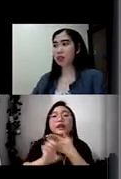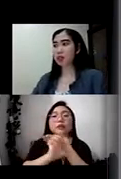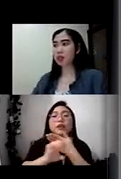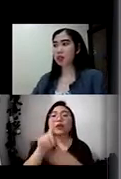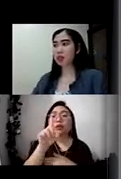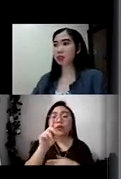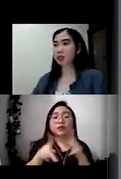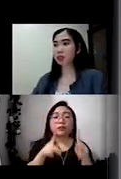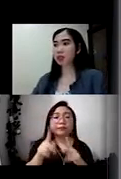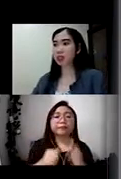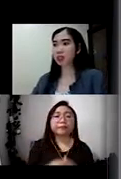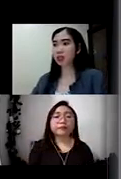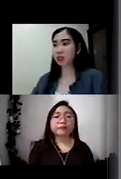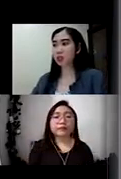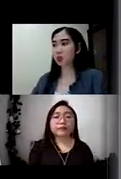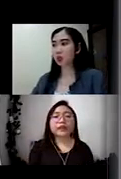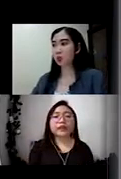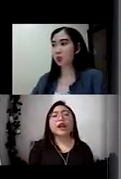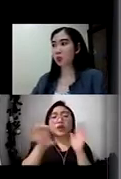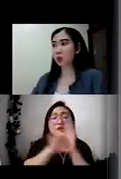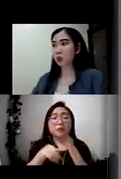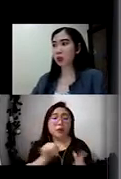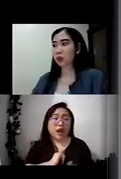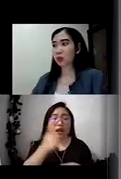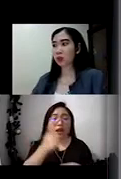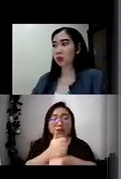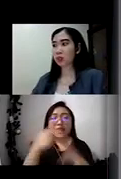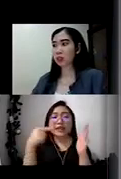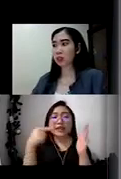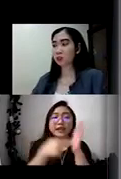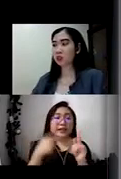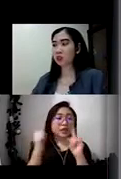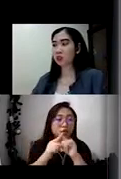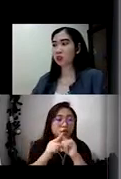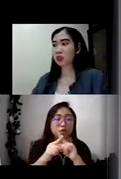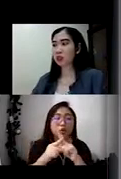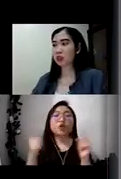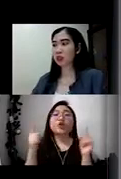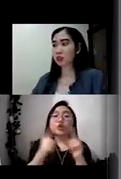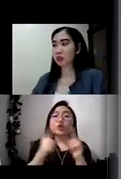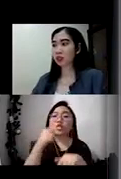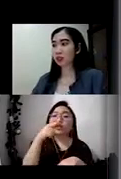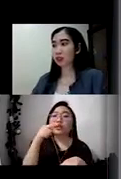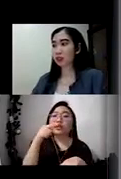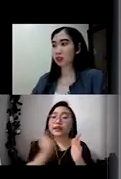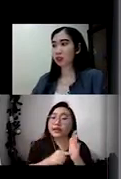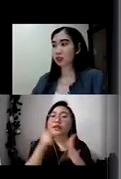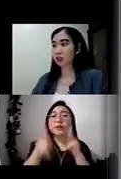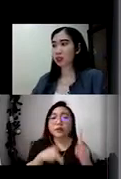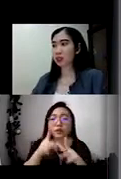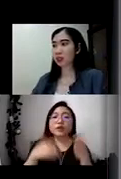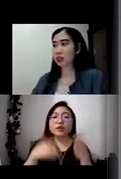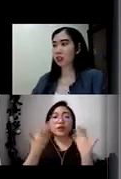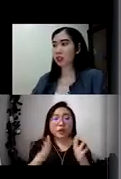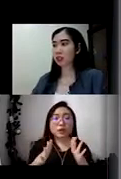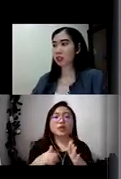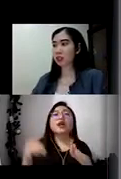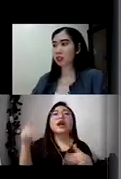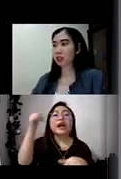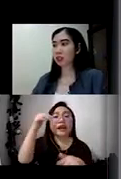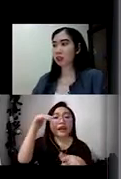I am assigning this to this person, then click